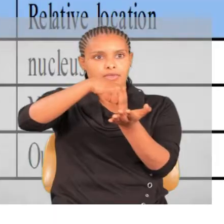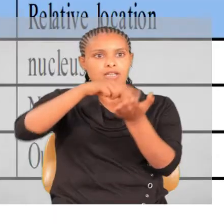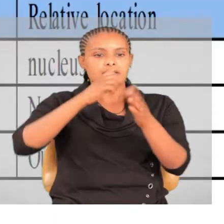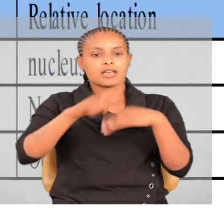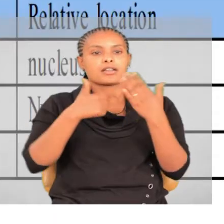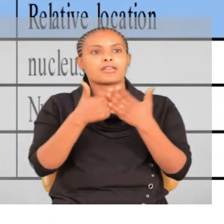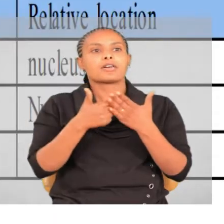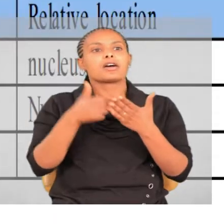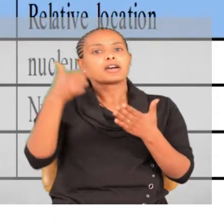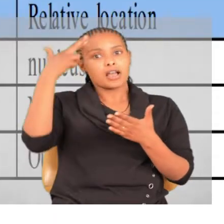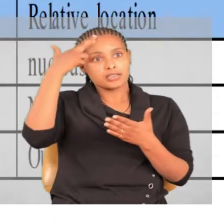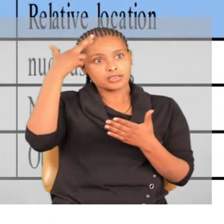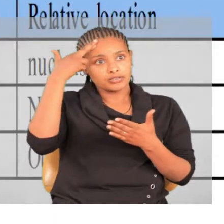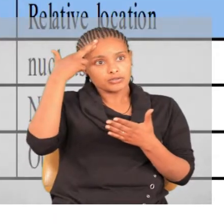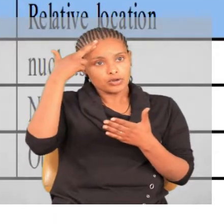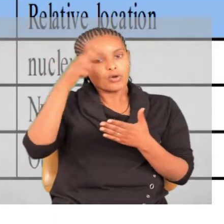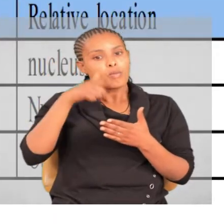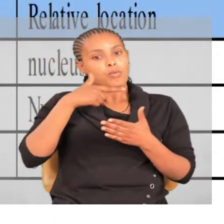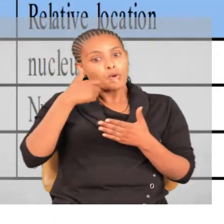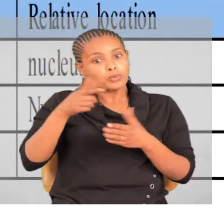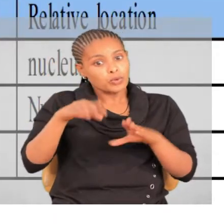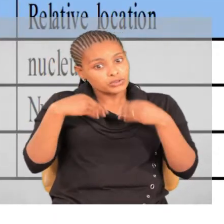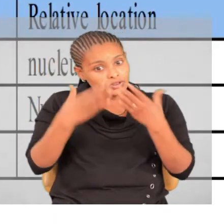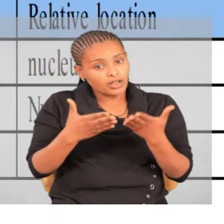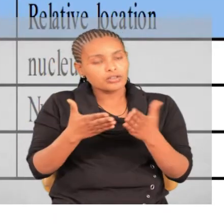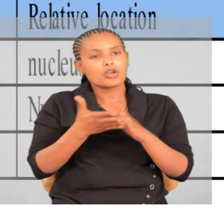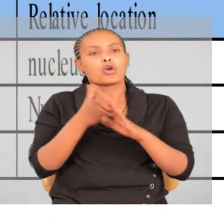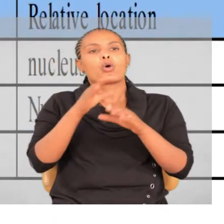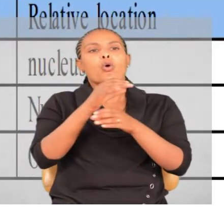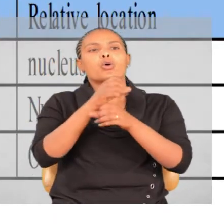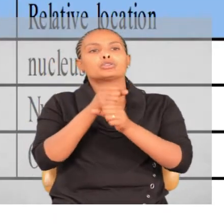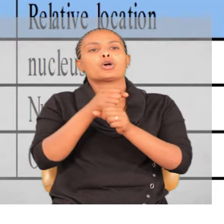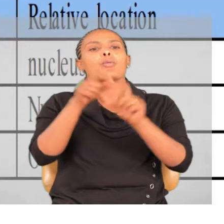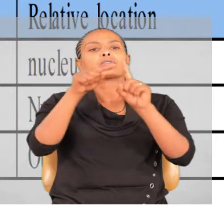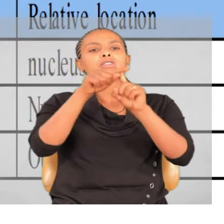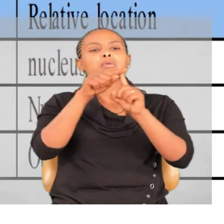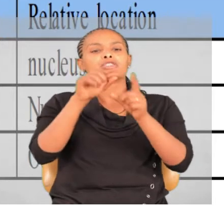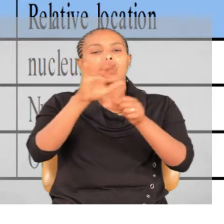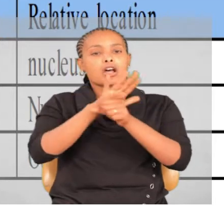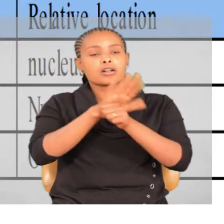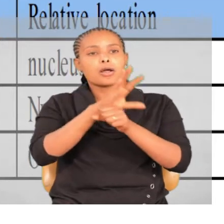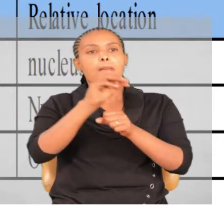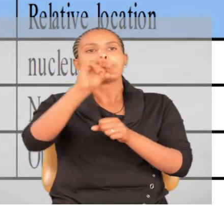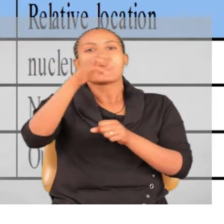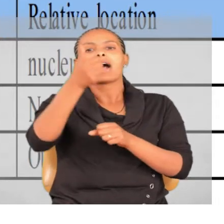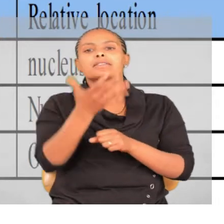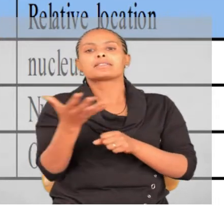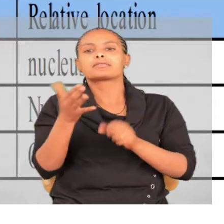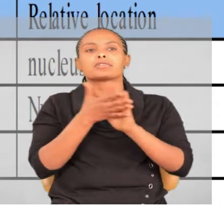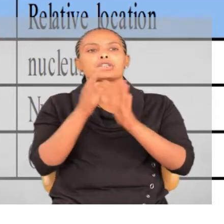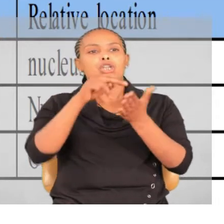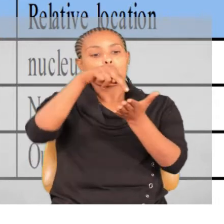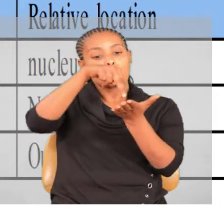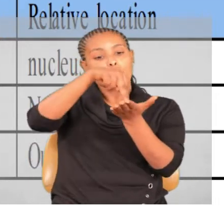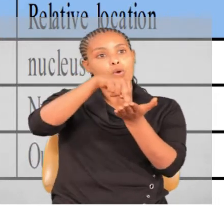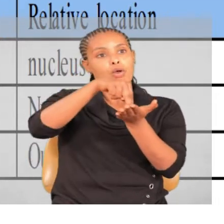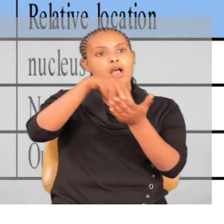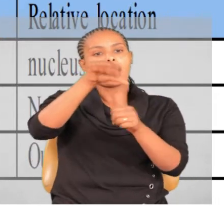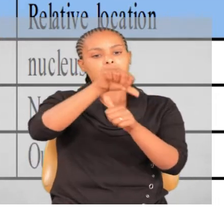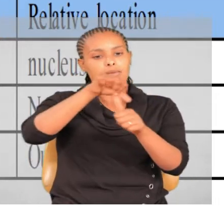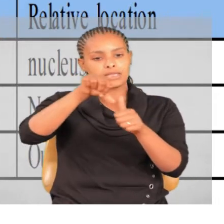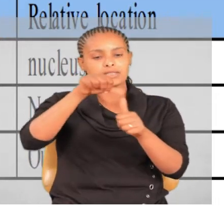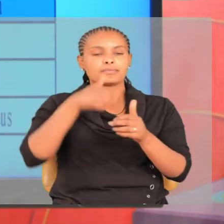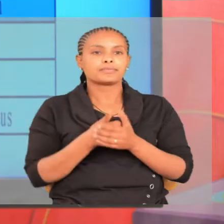Therefore, Rutherford proposed that protons constitute the positively charged matter in the nuclei of the